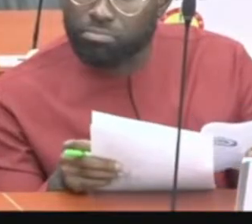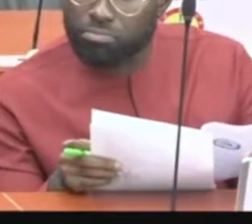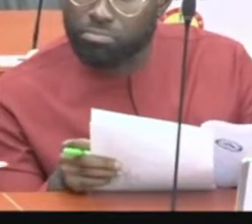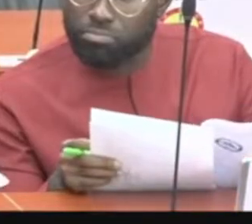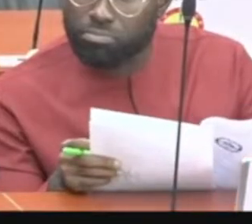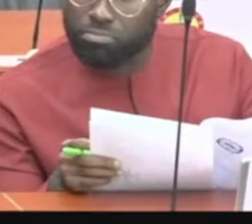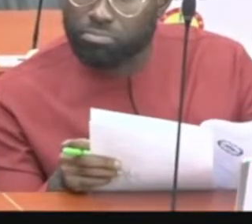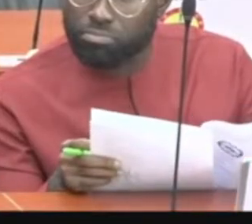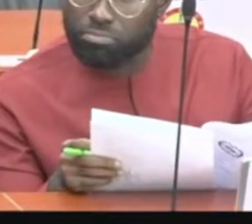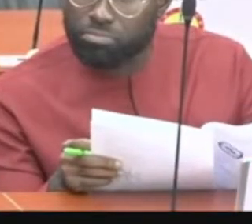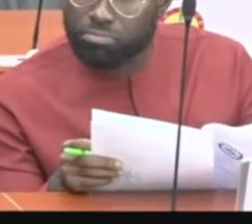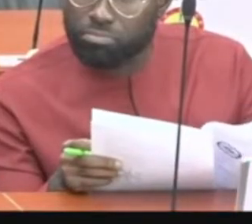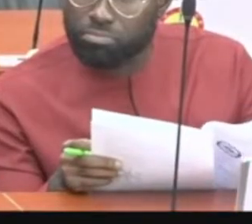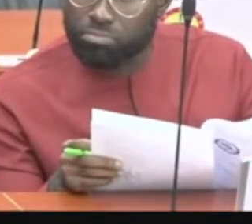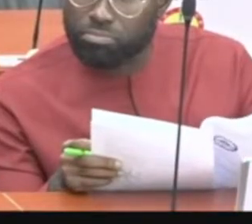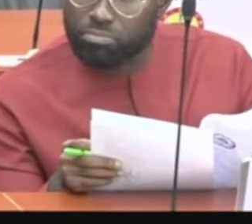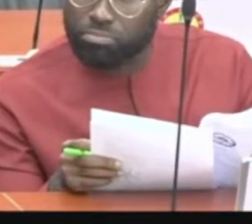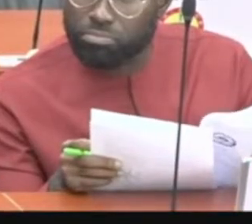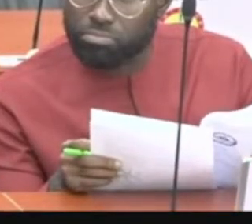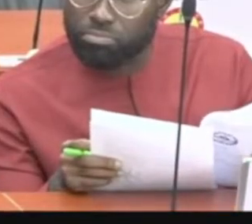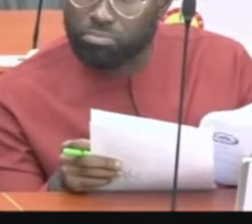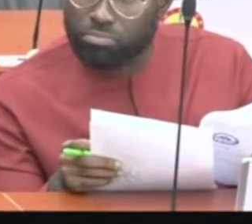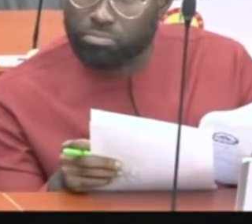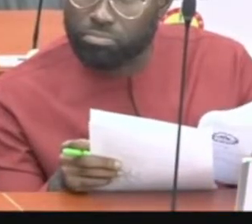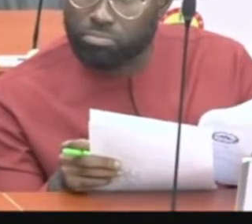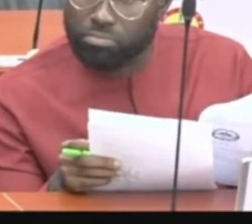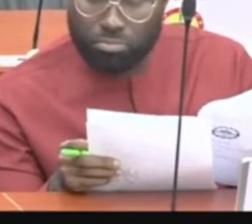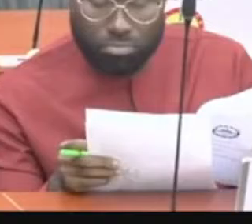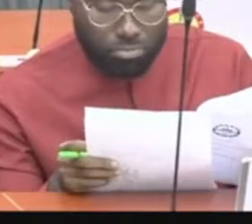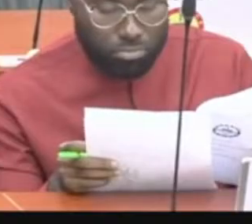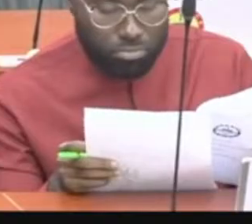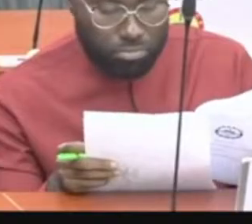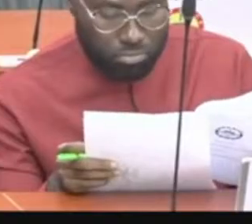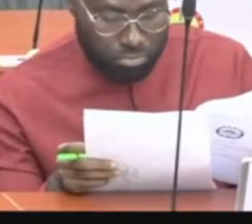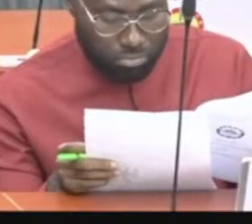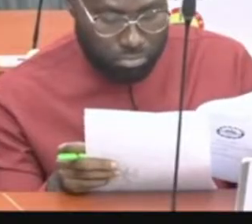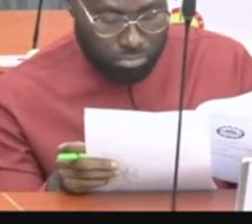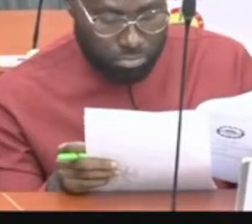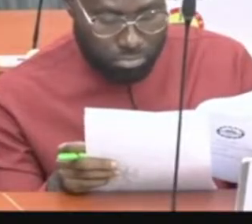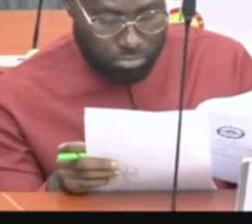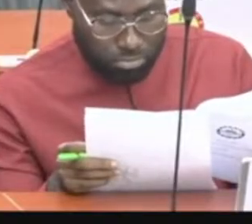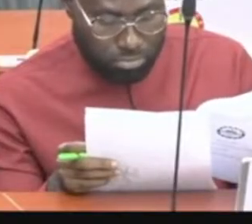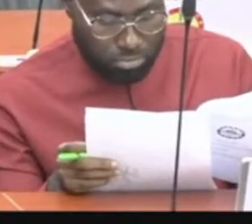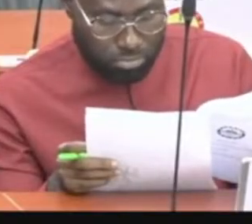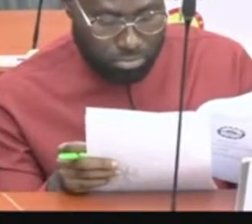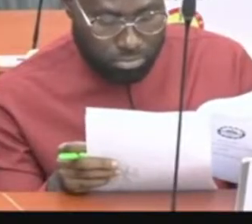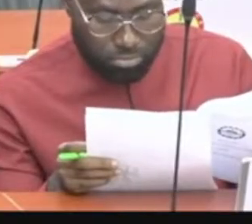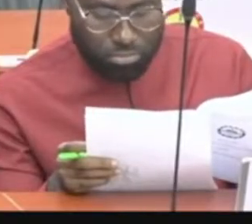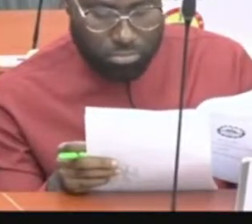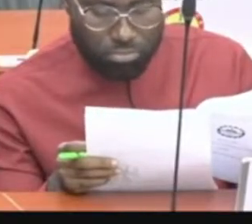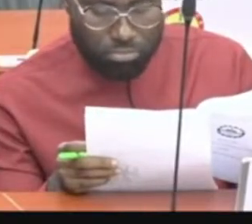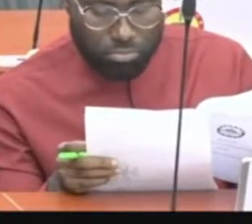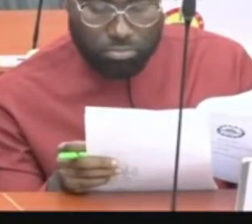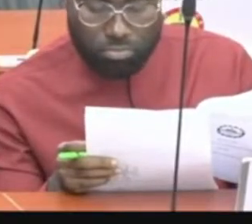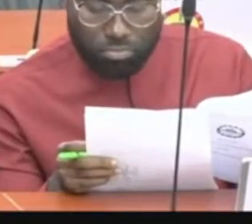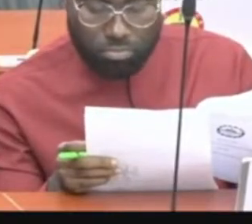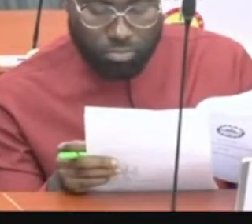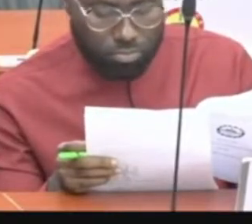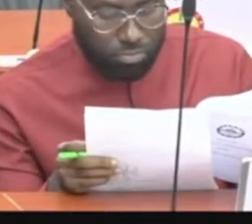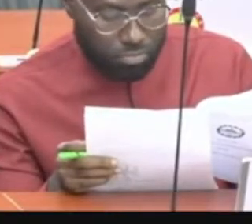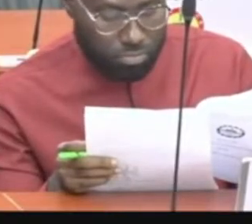fulfill most of the campaign promises that were not preceded with any